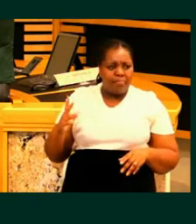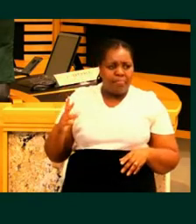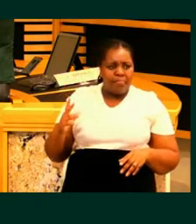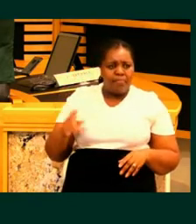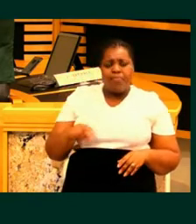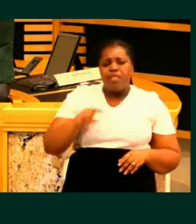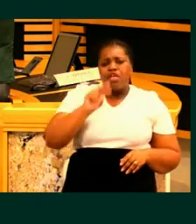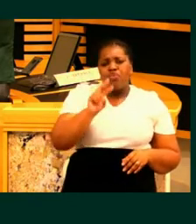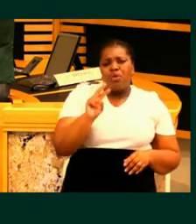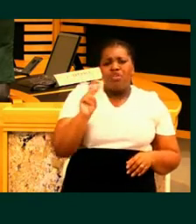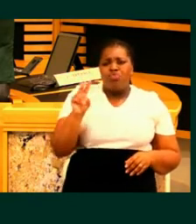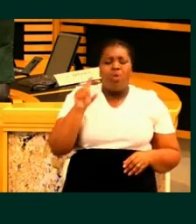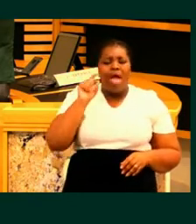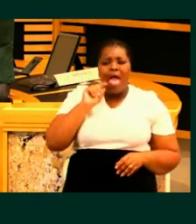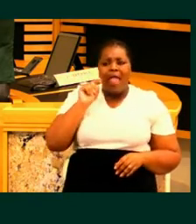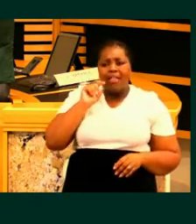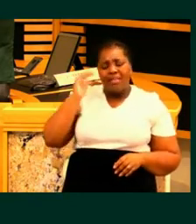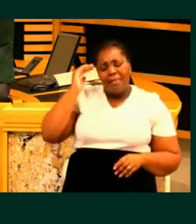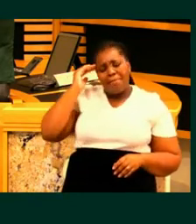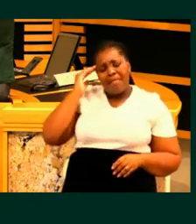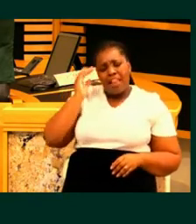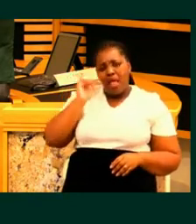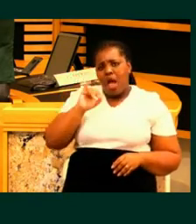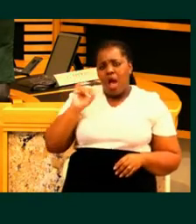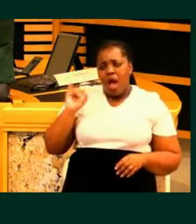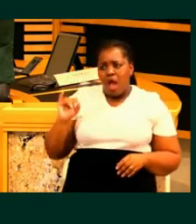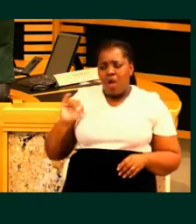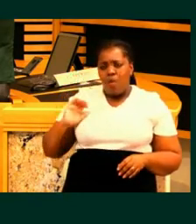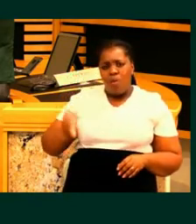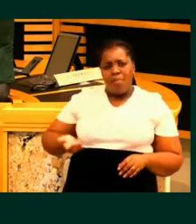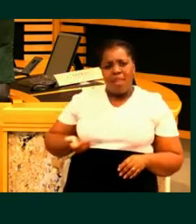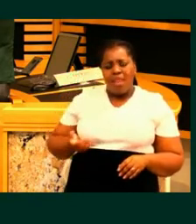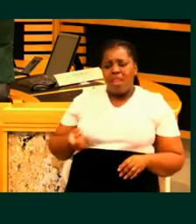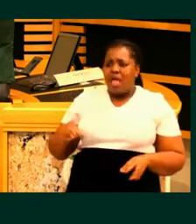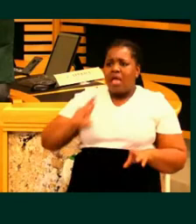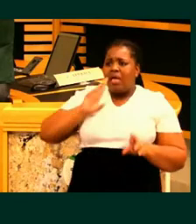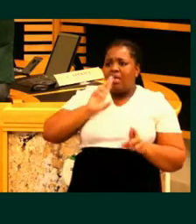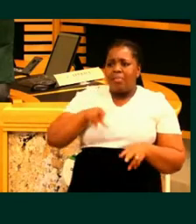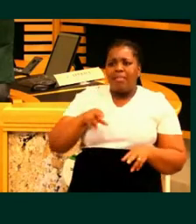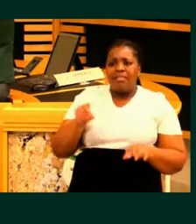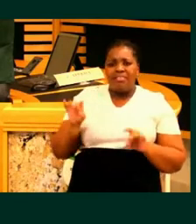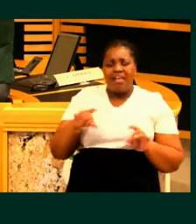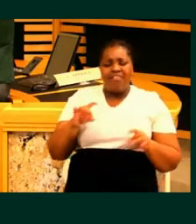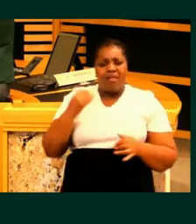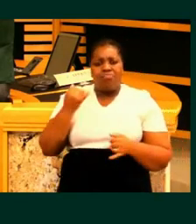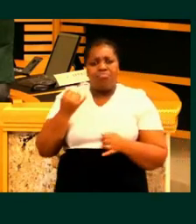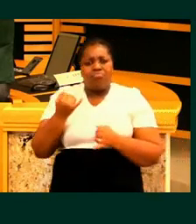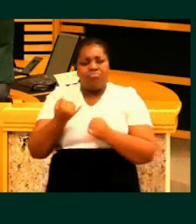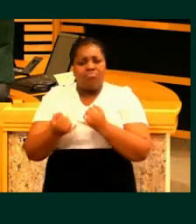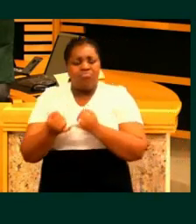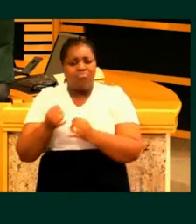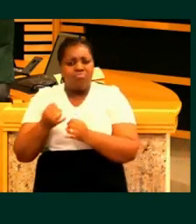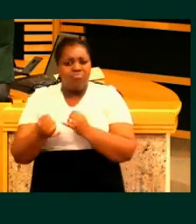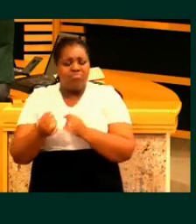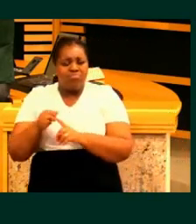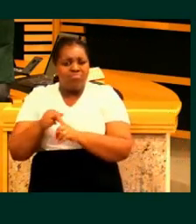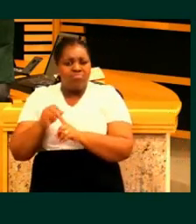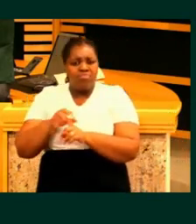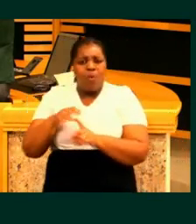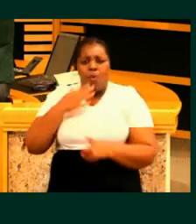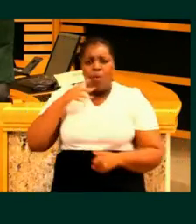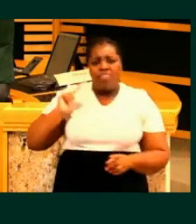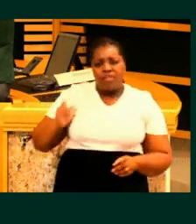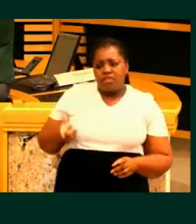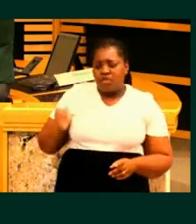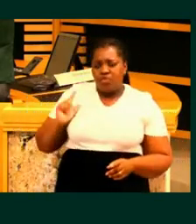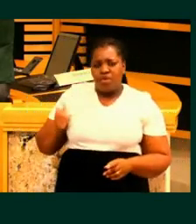22 yearold mentally impaired woman reportedly suffered a sexual assault by a security guard on